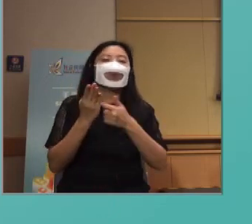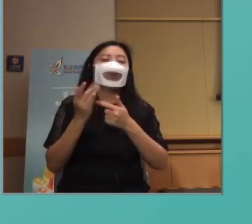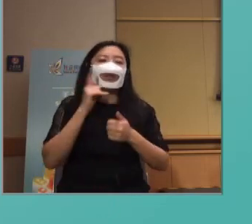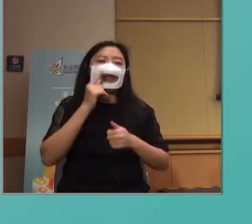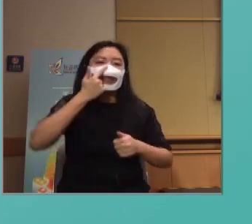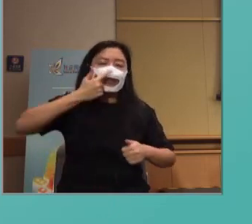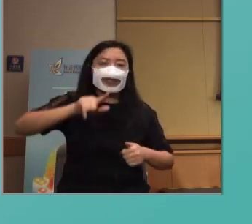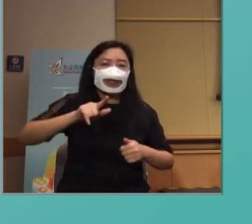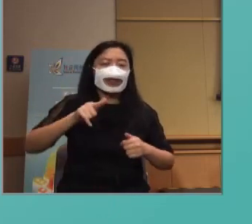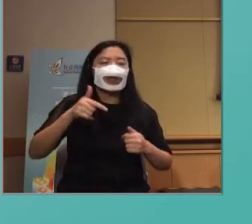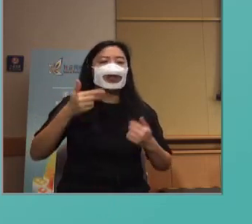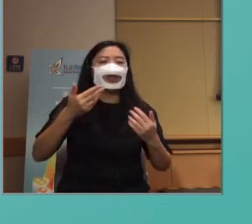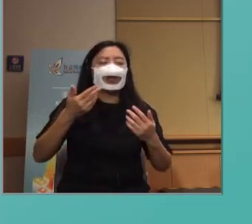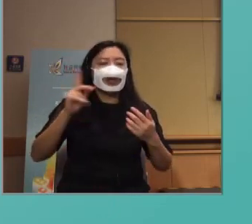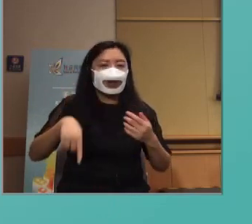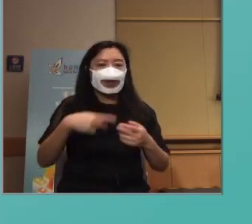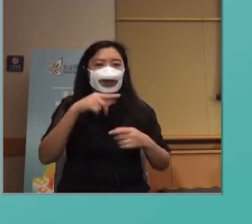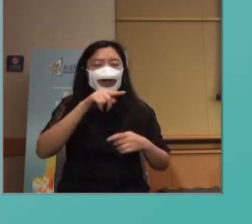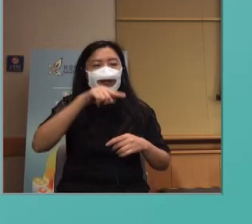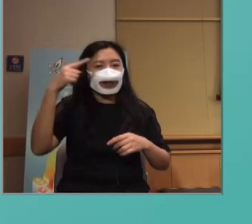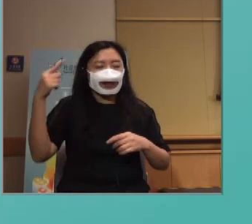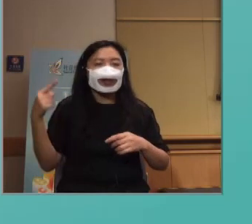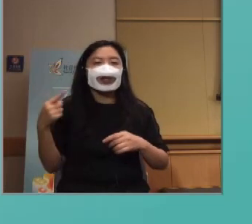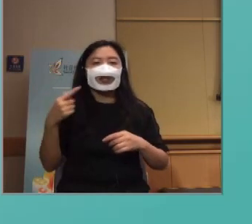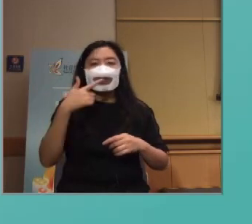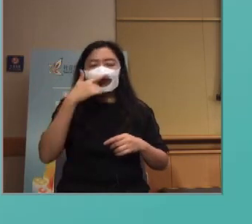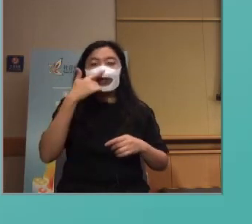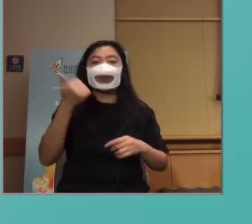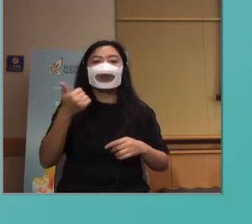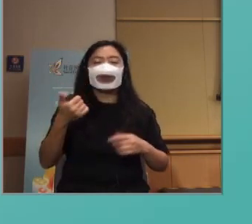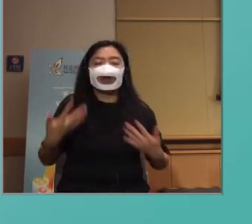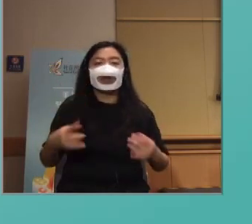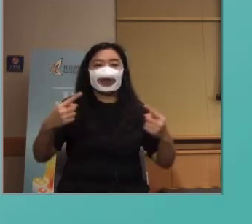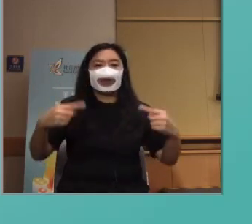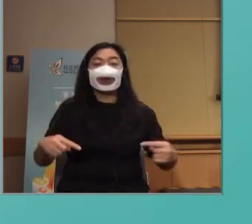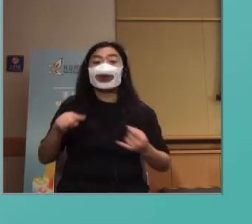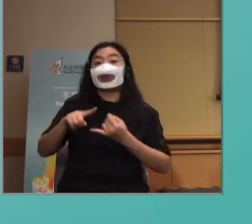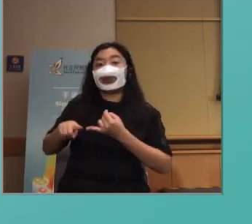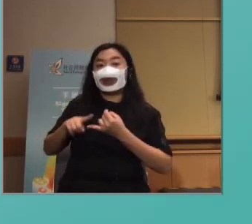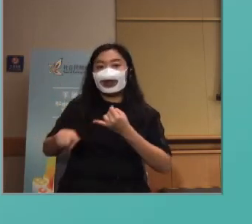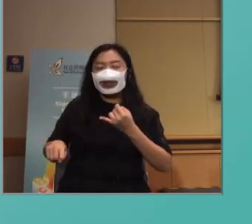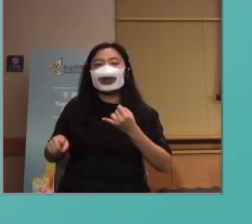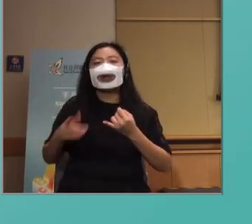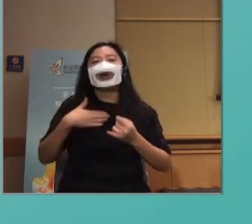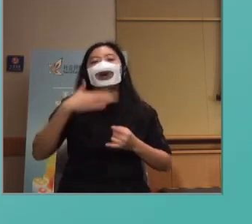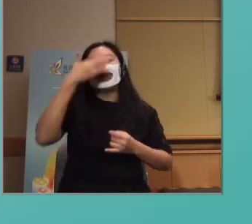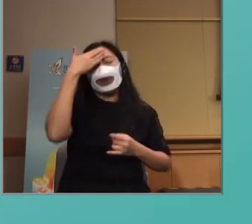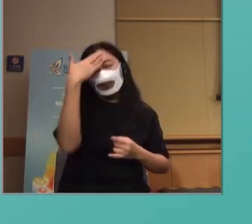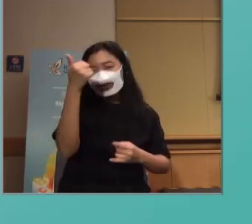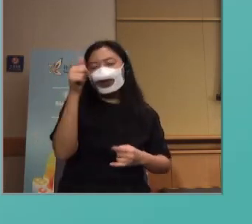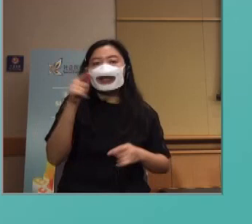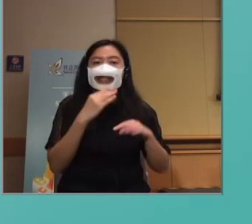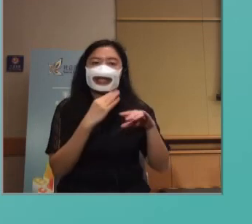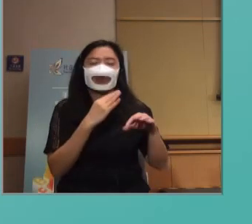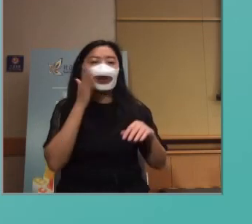So and we are very lucky at the end to still have Yat Siu, who's going to be our last speaker. He's in Japan,